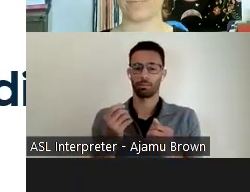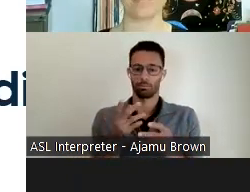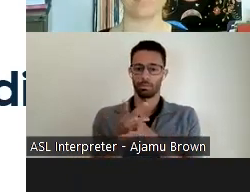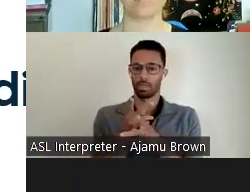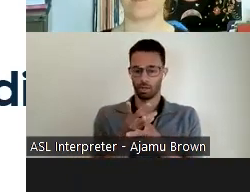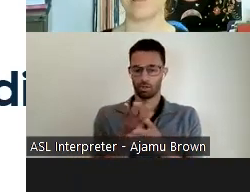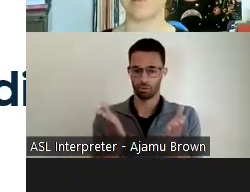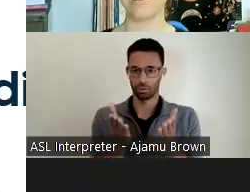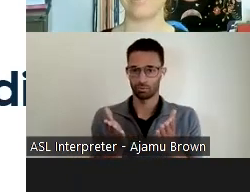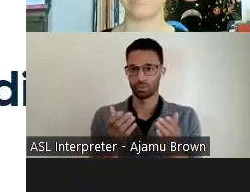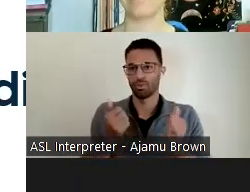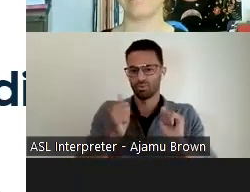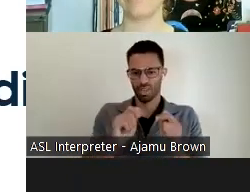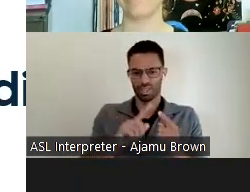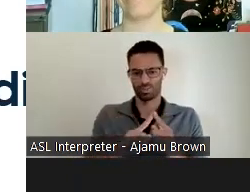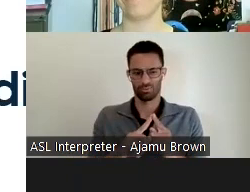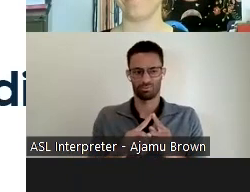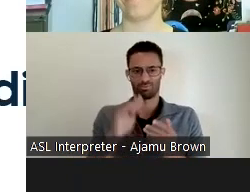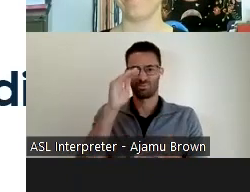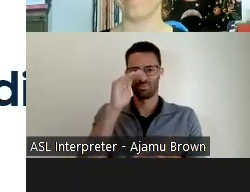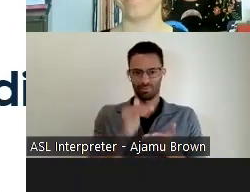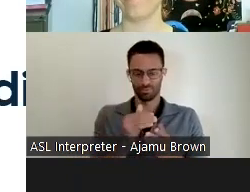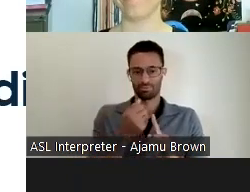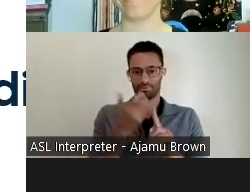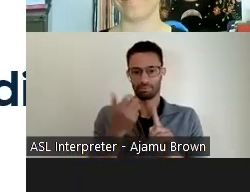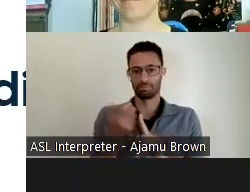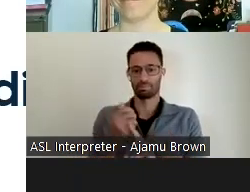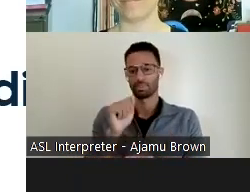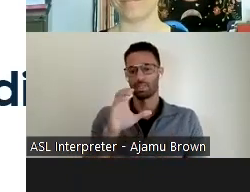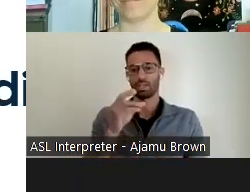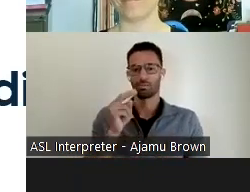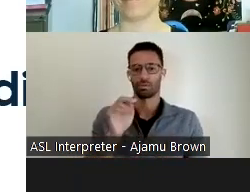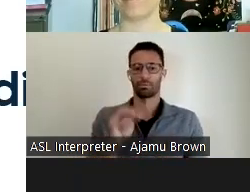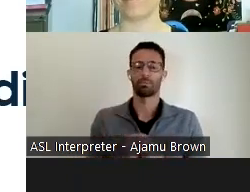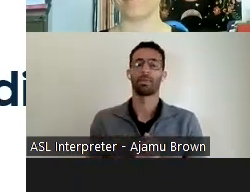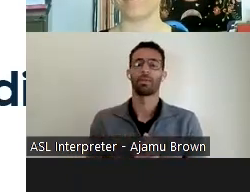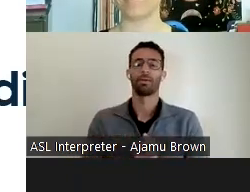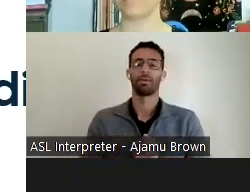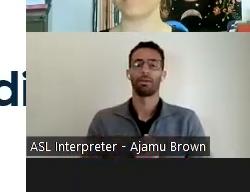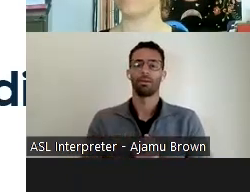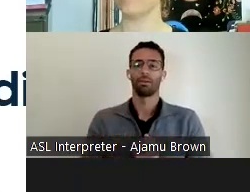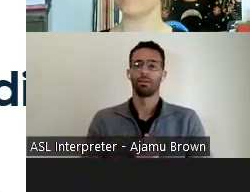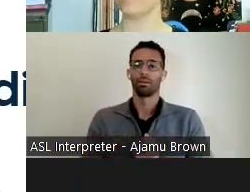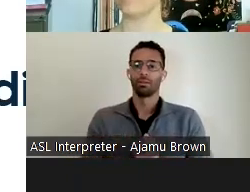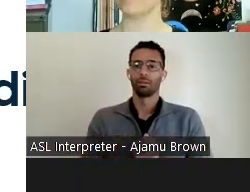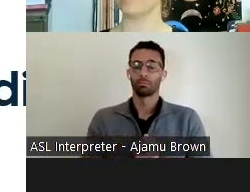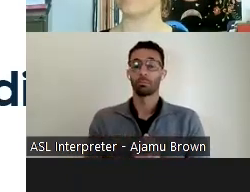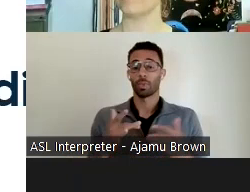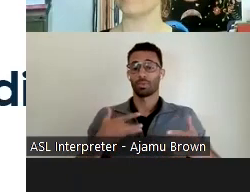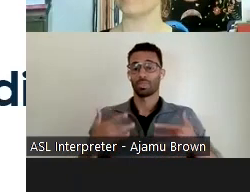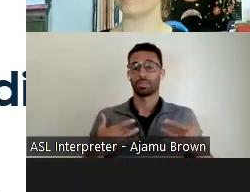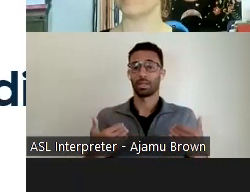fewer acronyms, so catch me if I slip up. And I want to say that we're very excited to have these 2